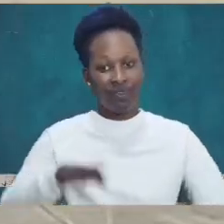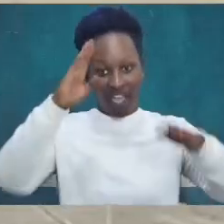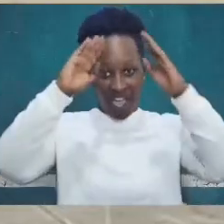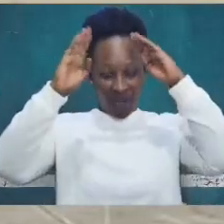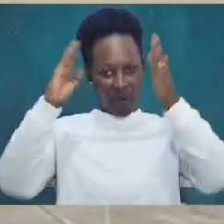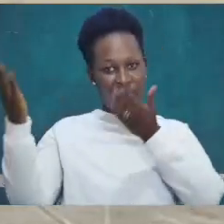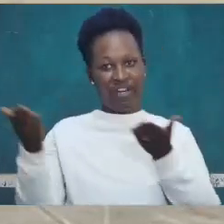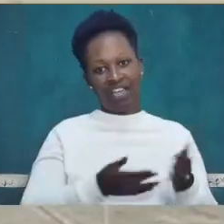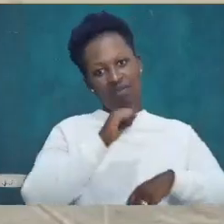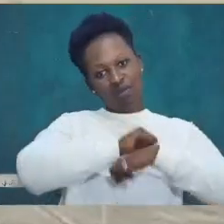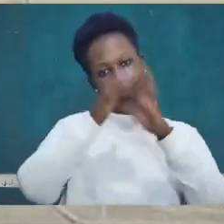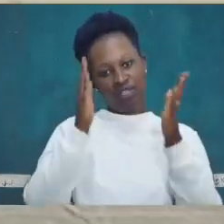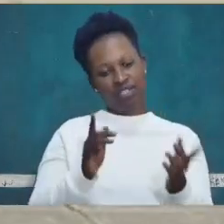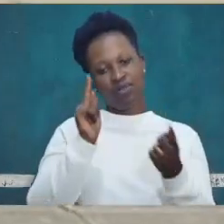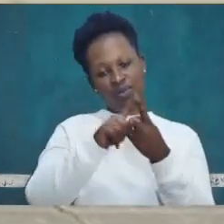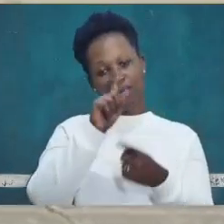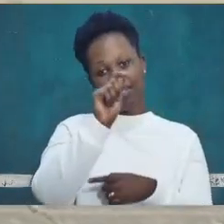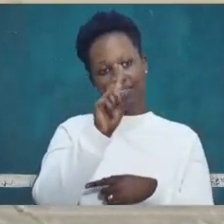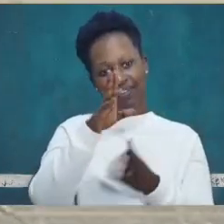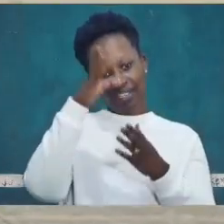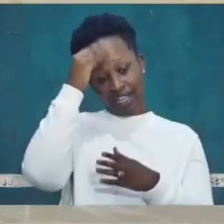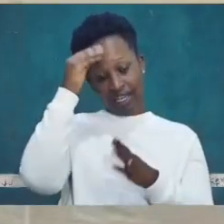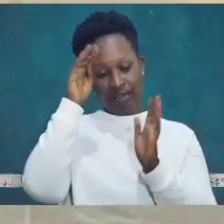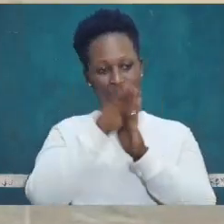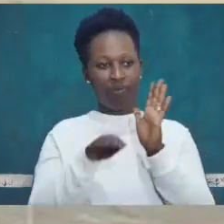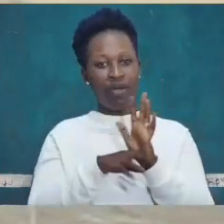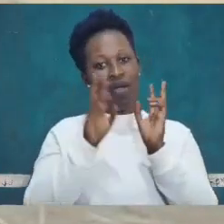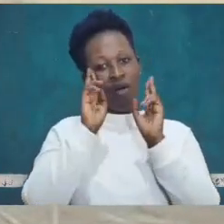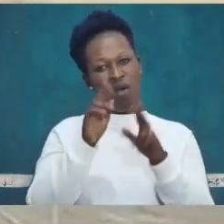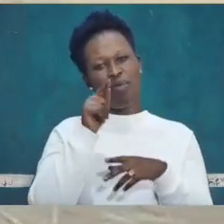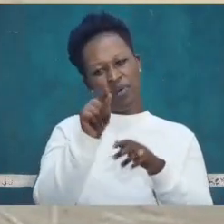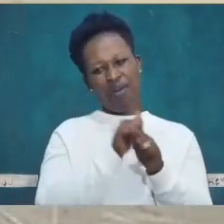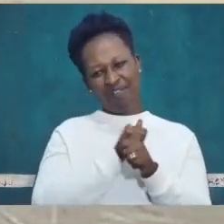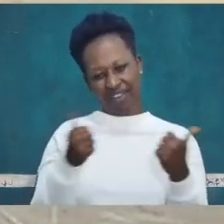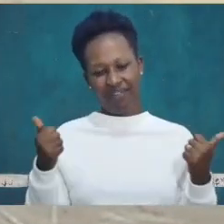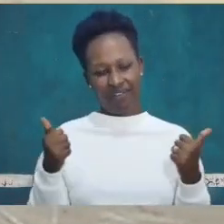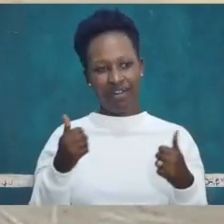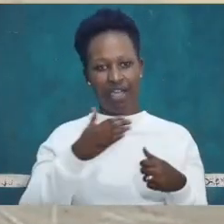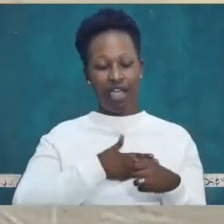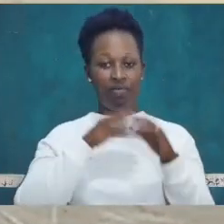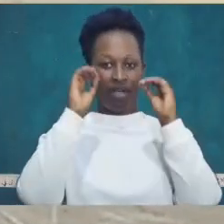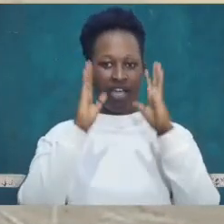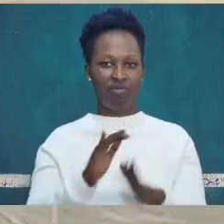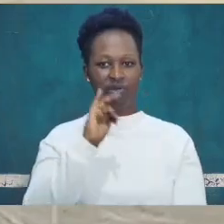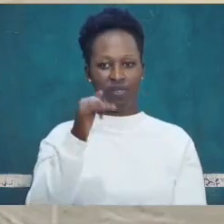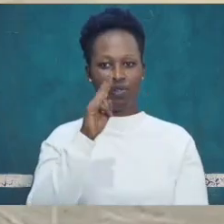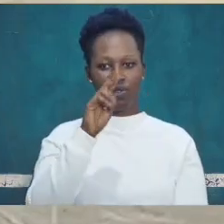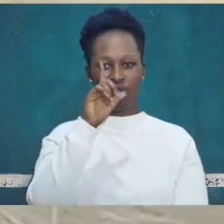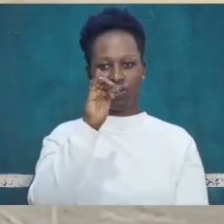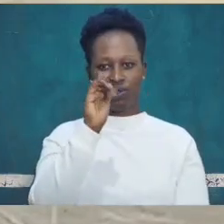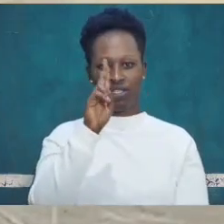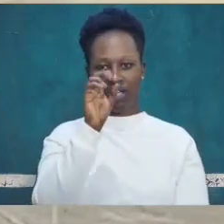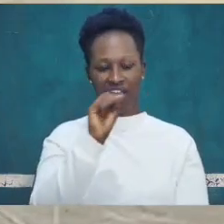Hello, welcome learners to TV learning programs. Hope you are very fine. I'm teacher Julius,